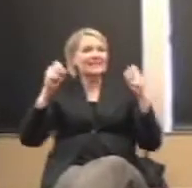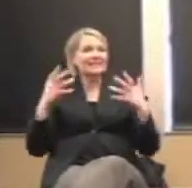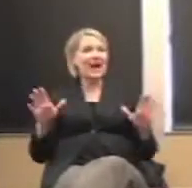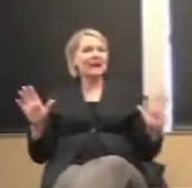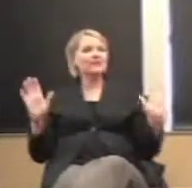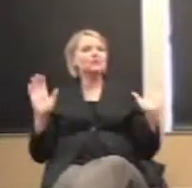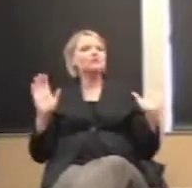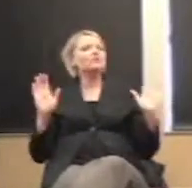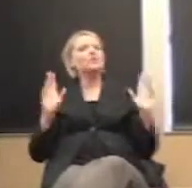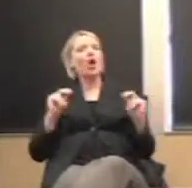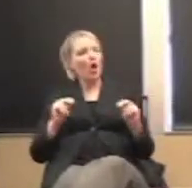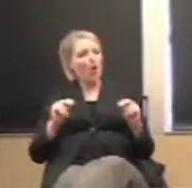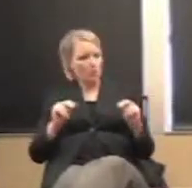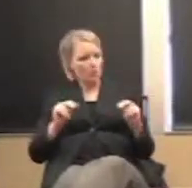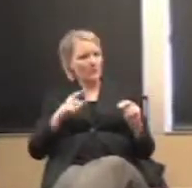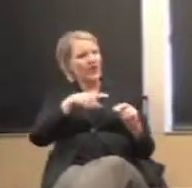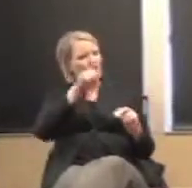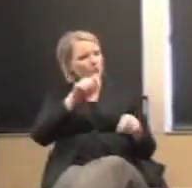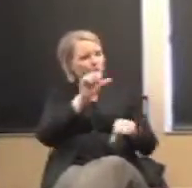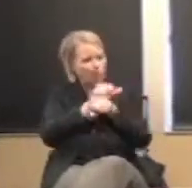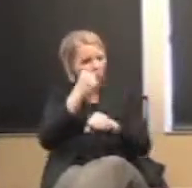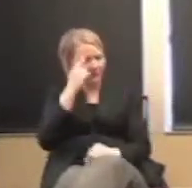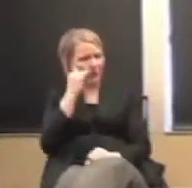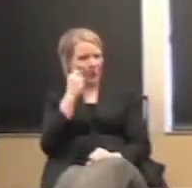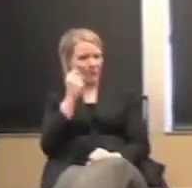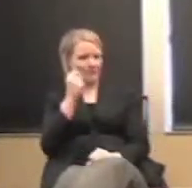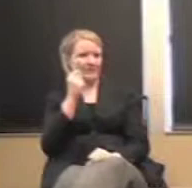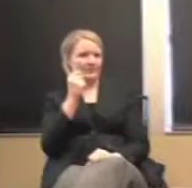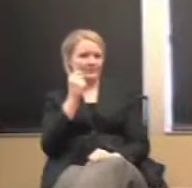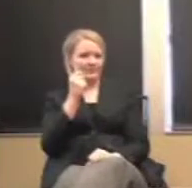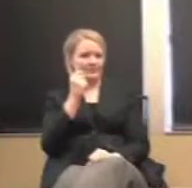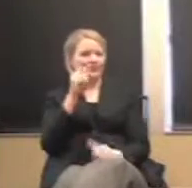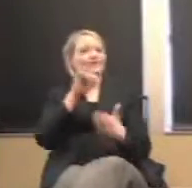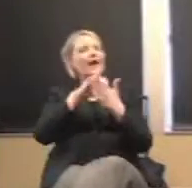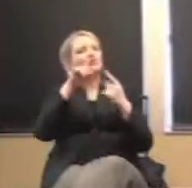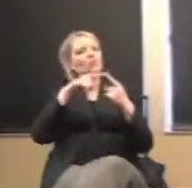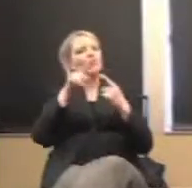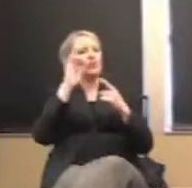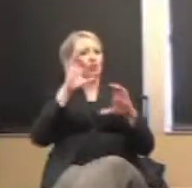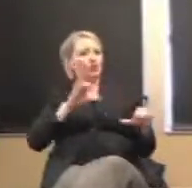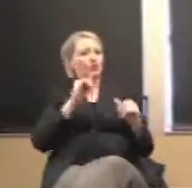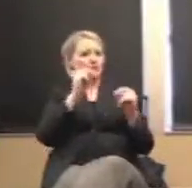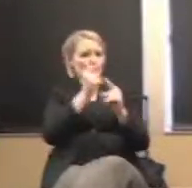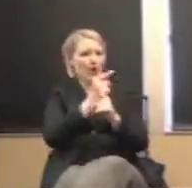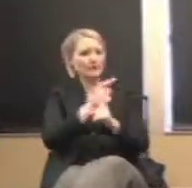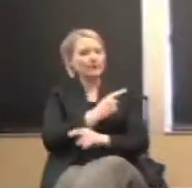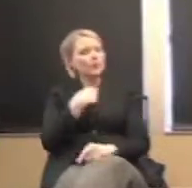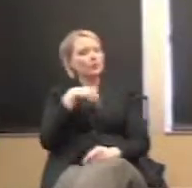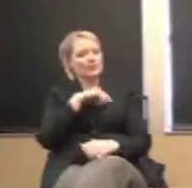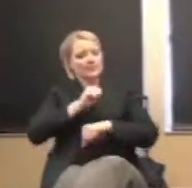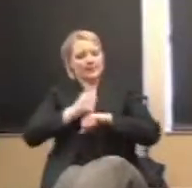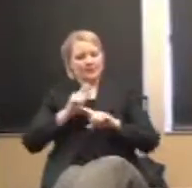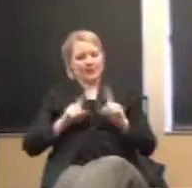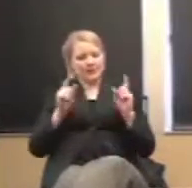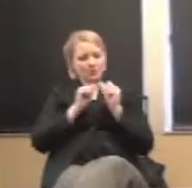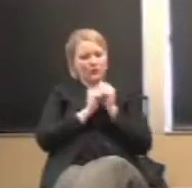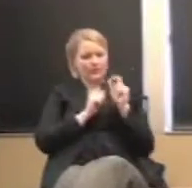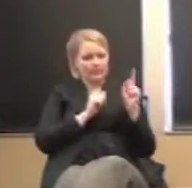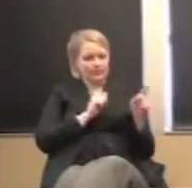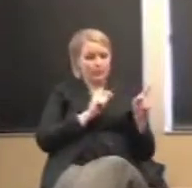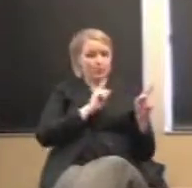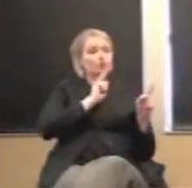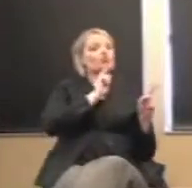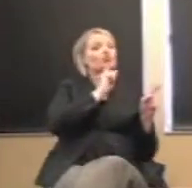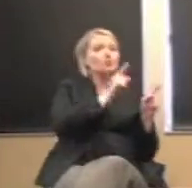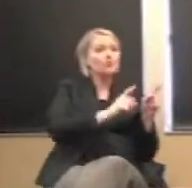this. No, make them work for it. And that's make them do it correctly. Where I think we set the difference between, is it a true